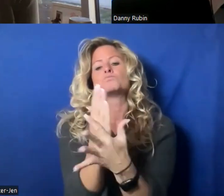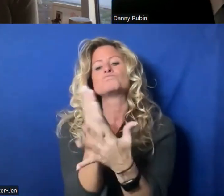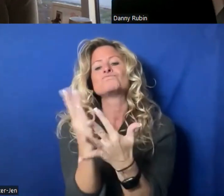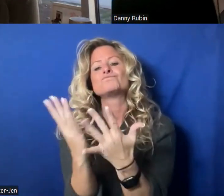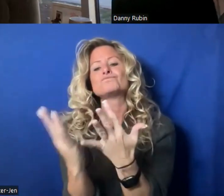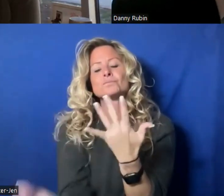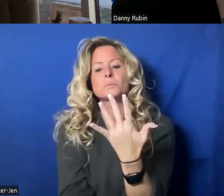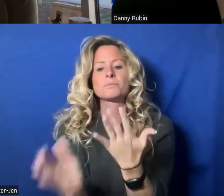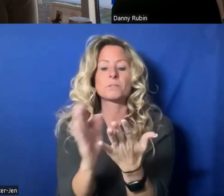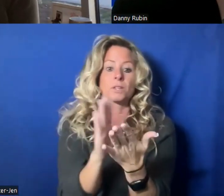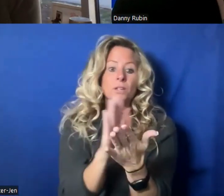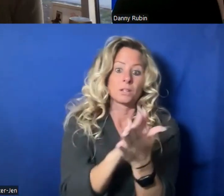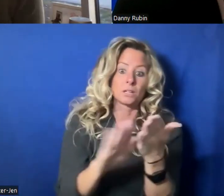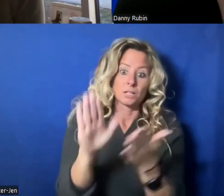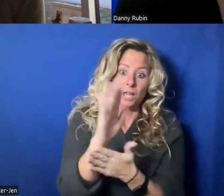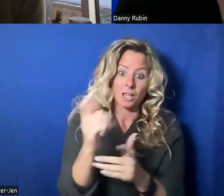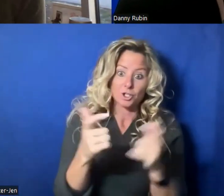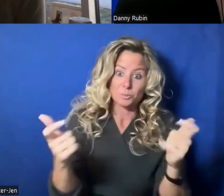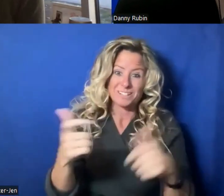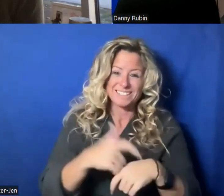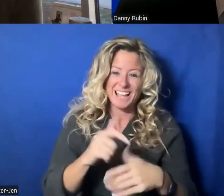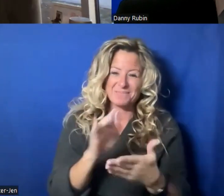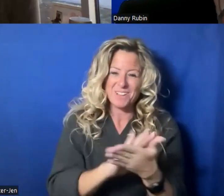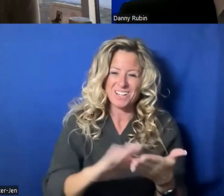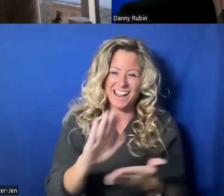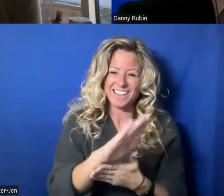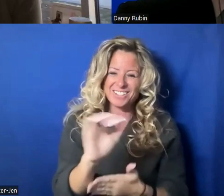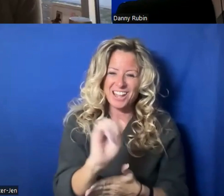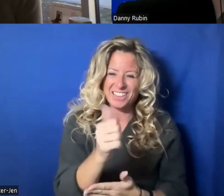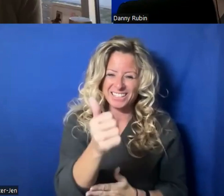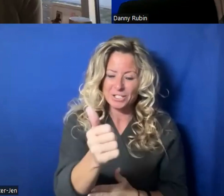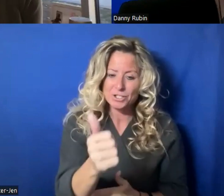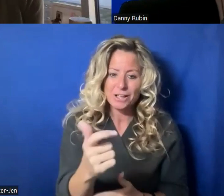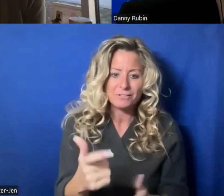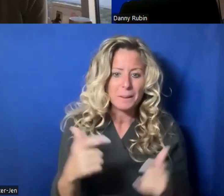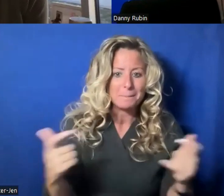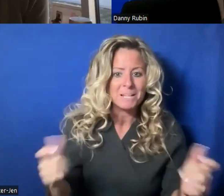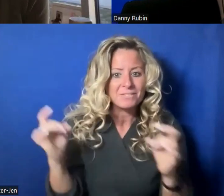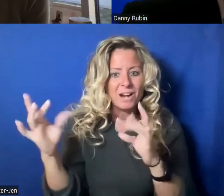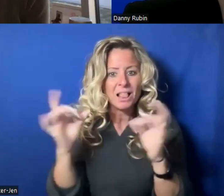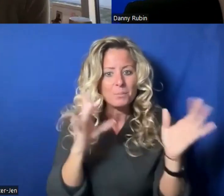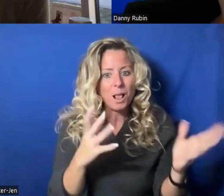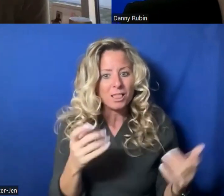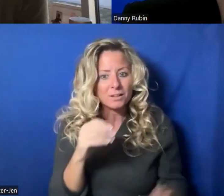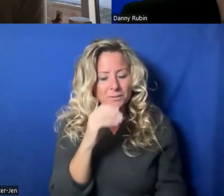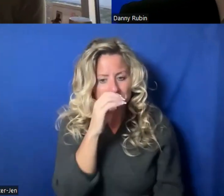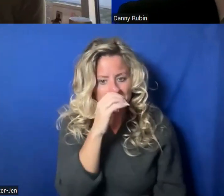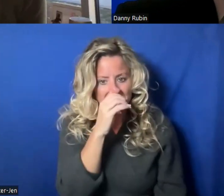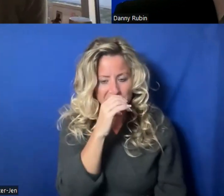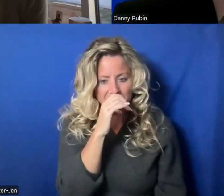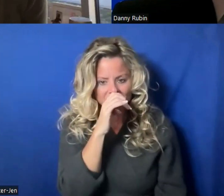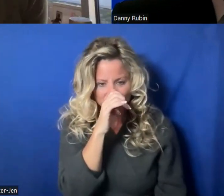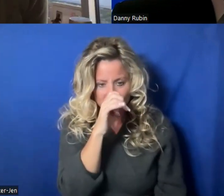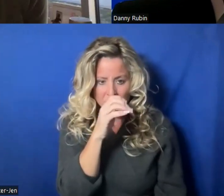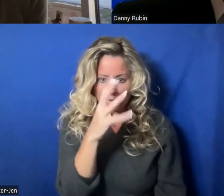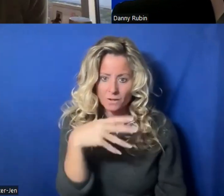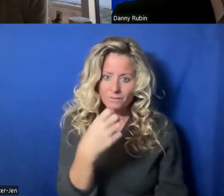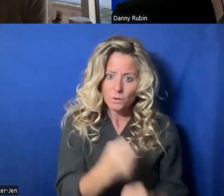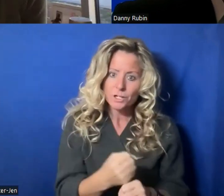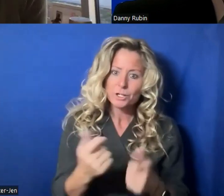college. You were a big time college athlete yourself, major volleyball. Yeah, every four-time Big